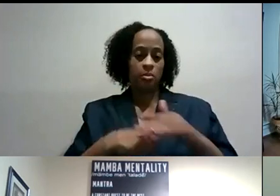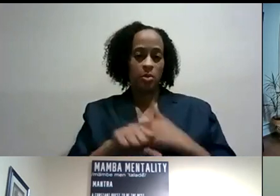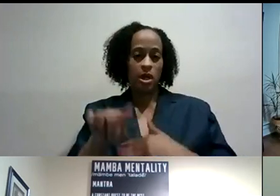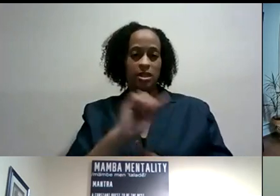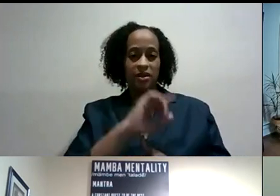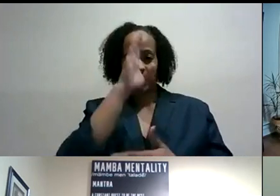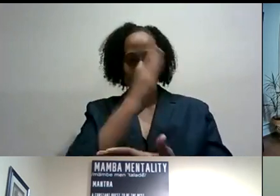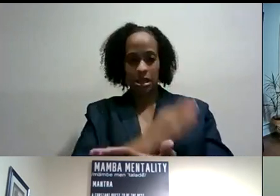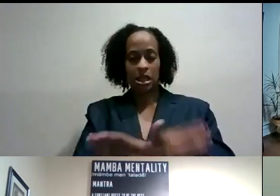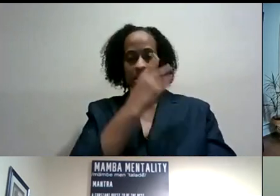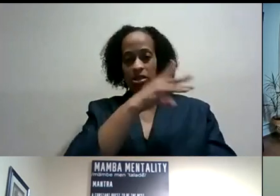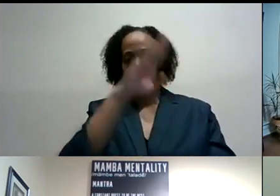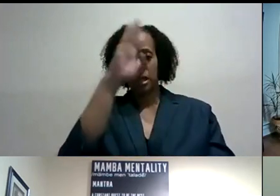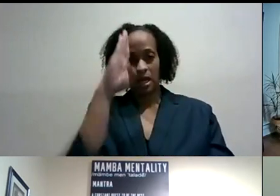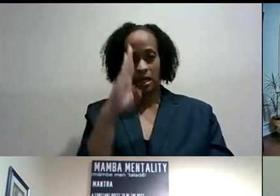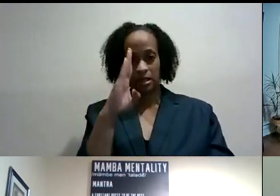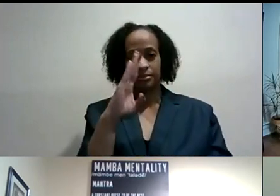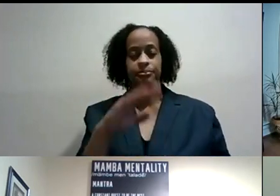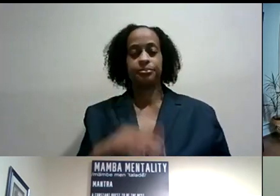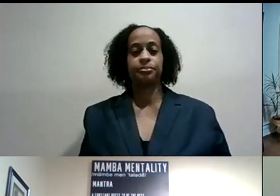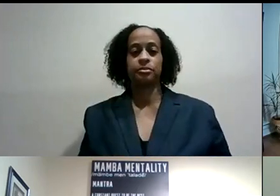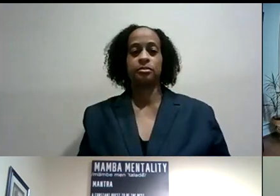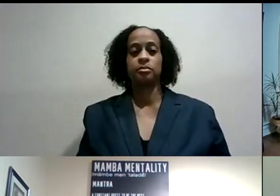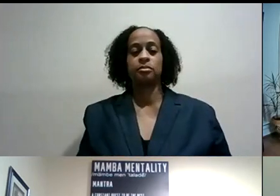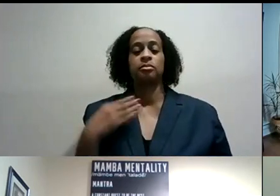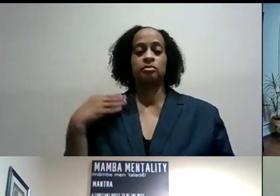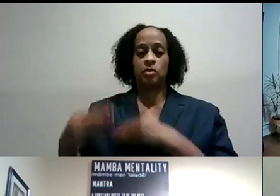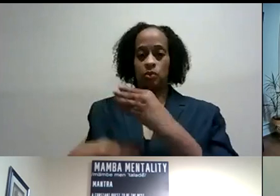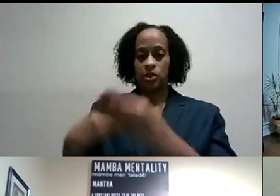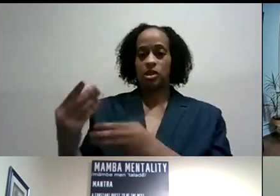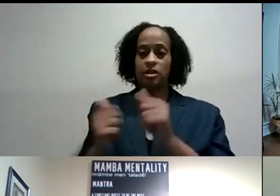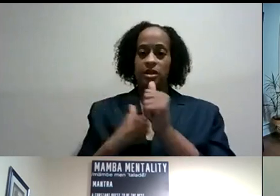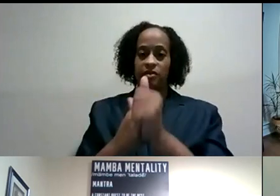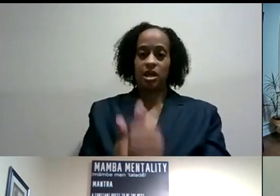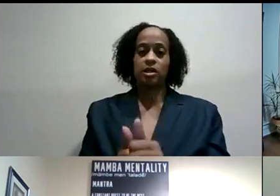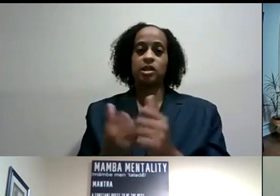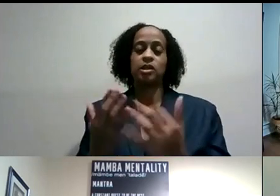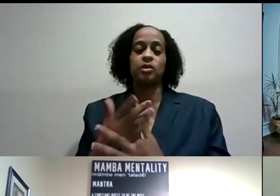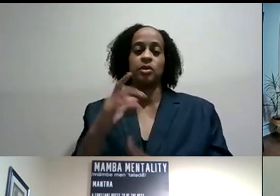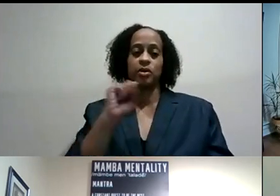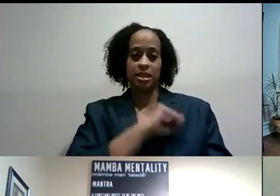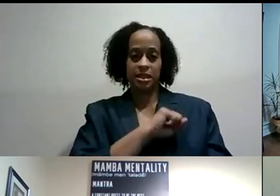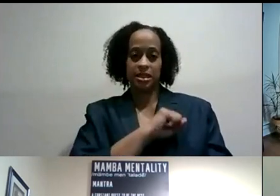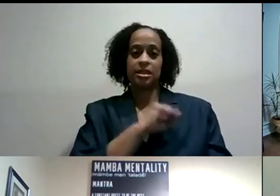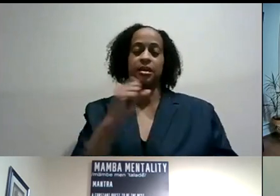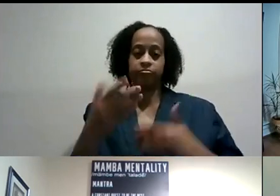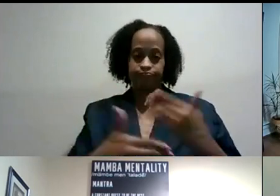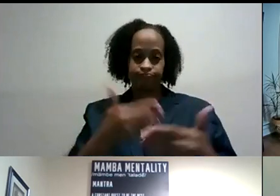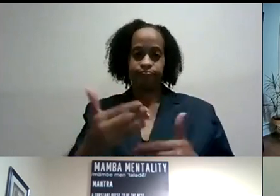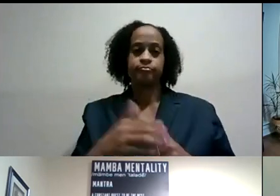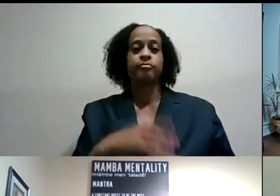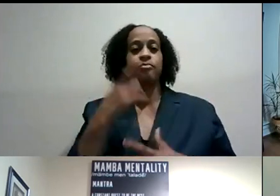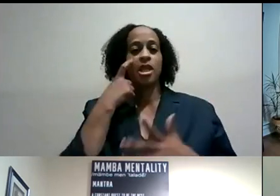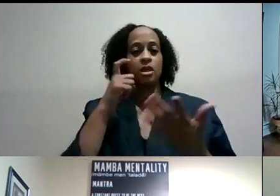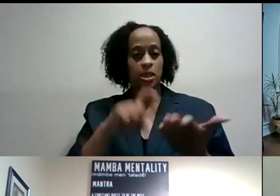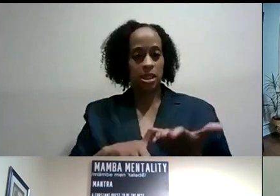God, that is the generation that followed through the Seth line, notice the daughters